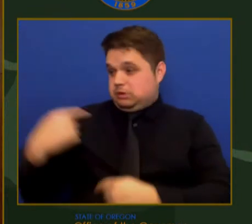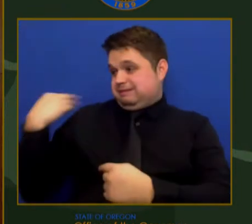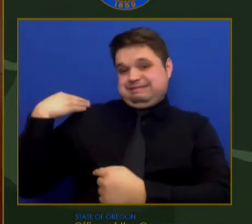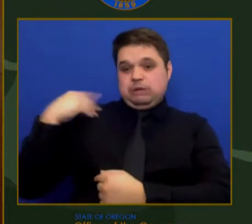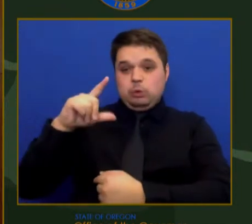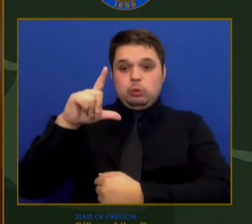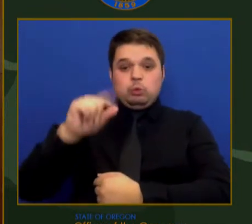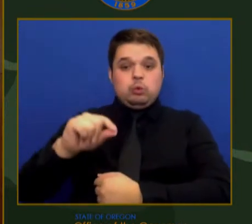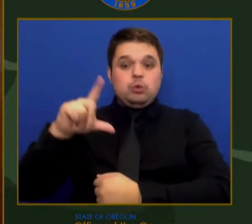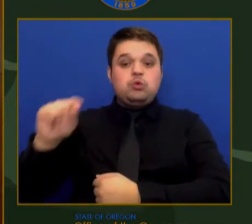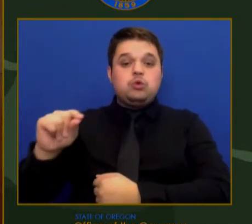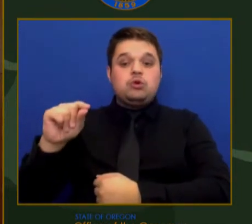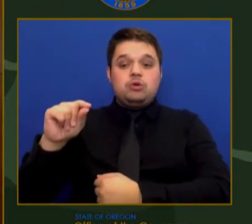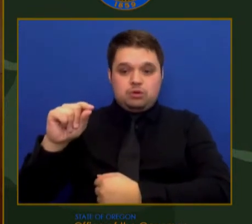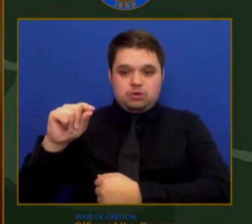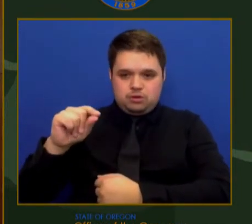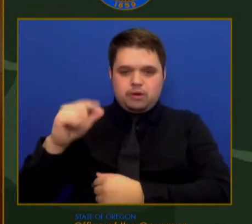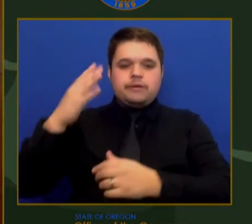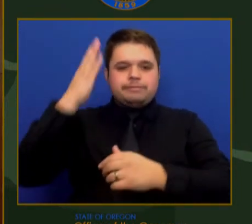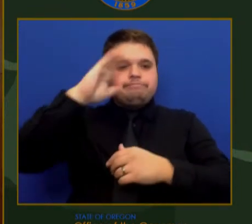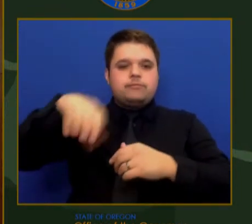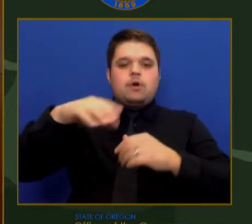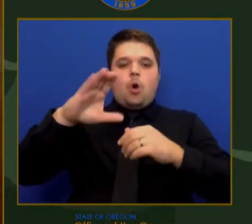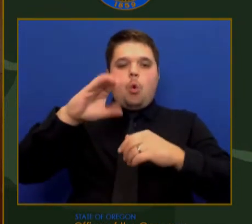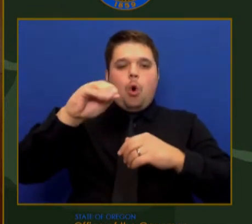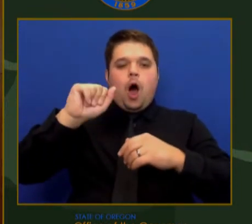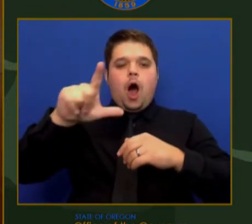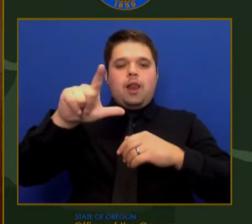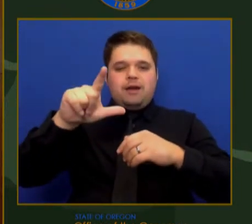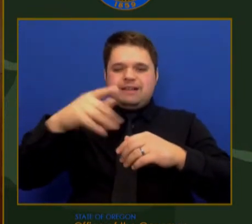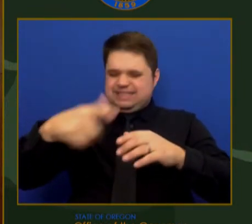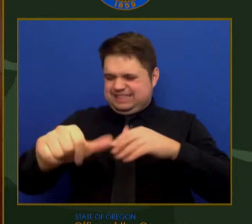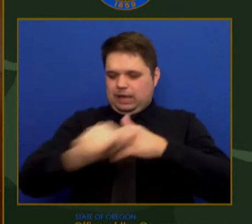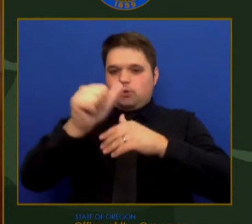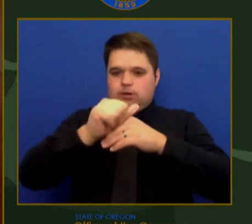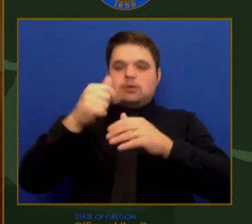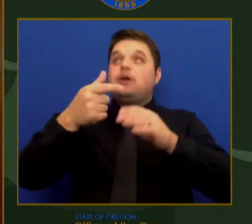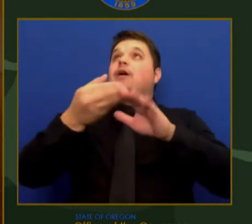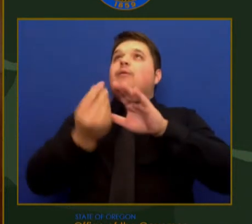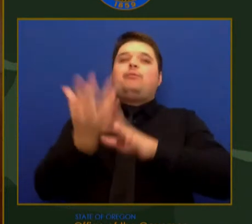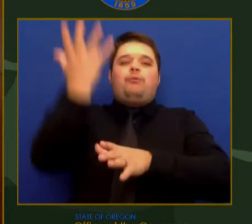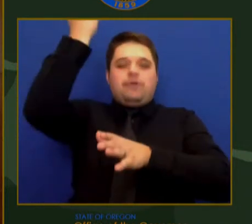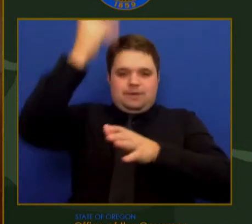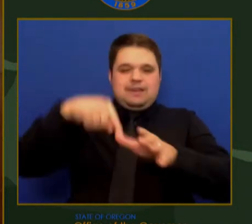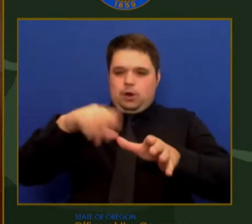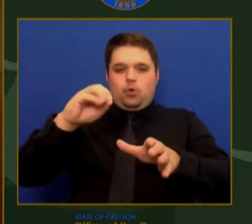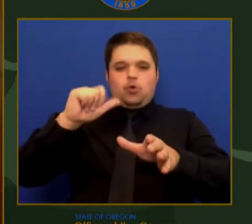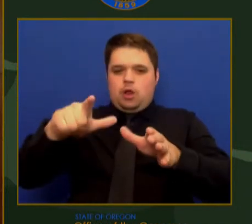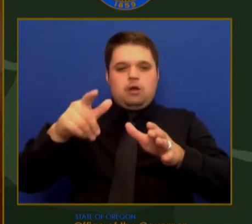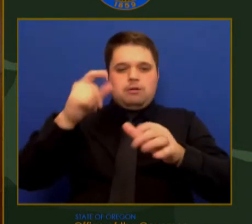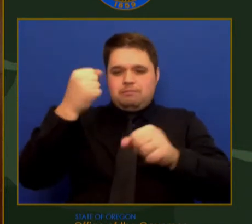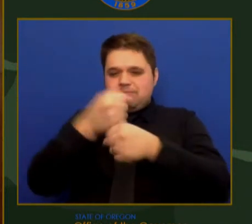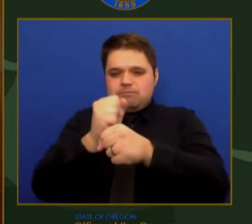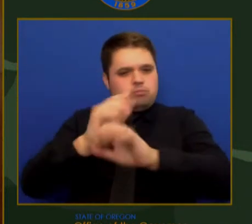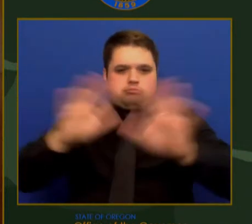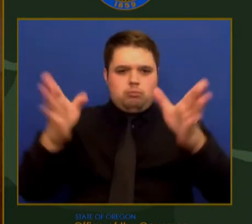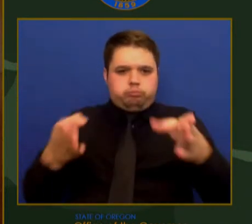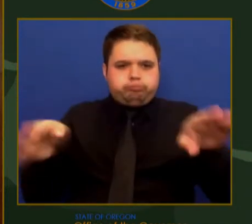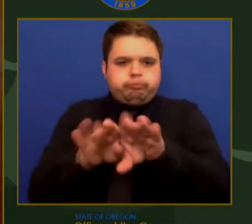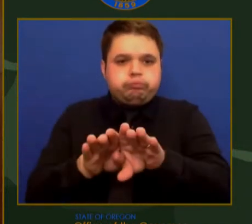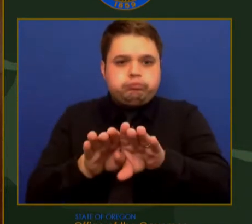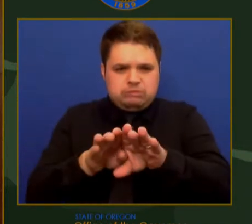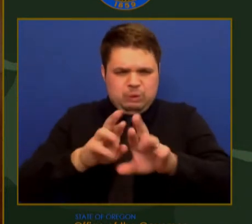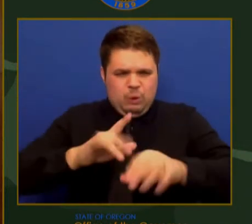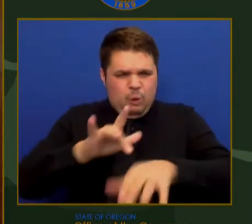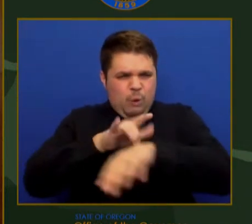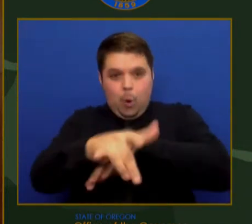schedule. We've created a comprehensive approach to tackling the climate crisis that can serve as a model for